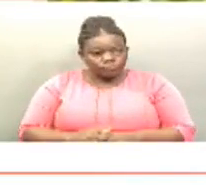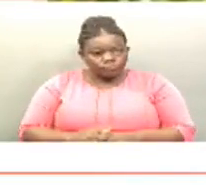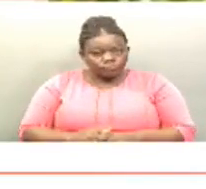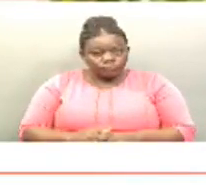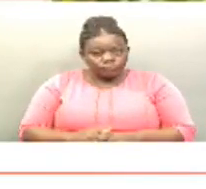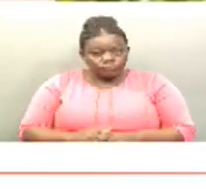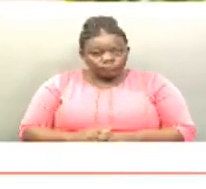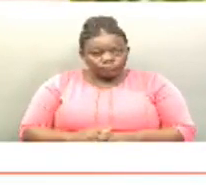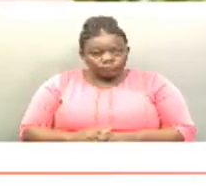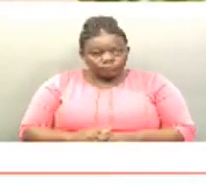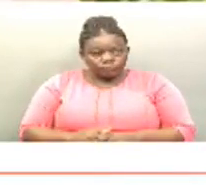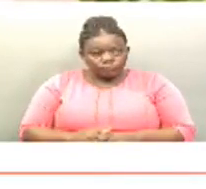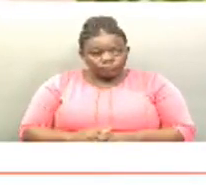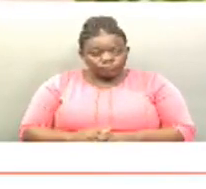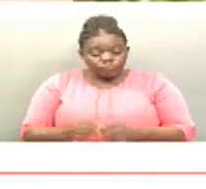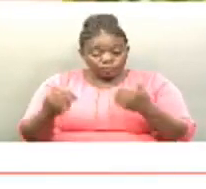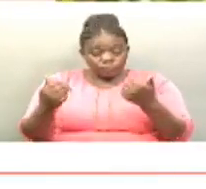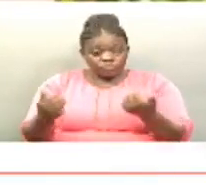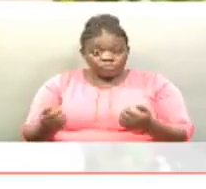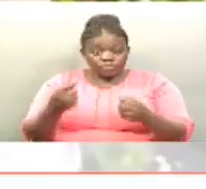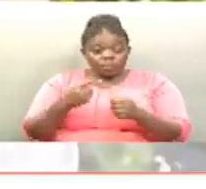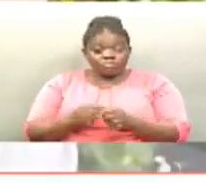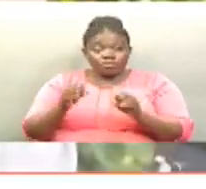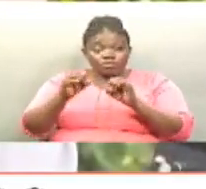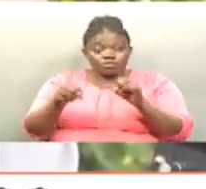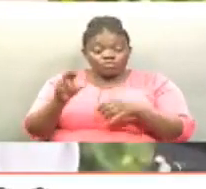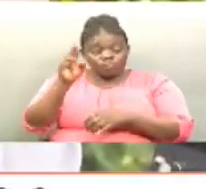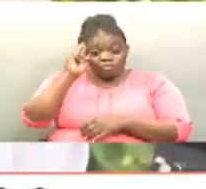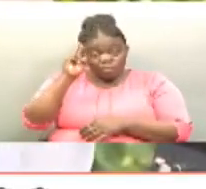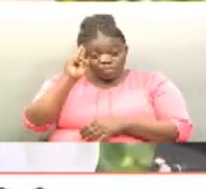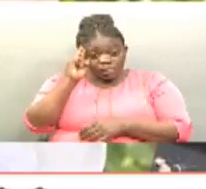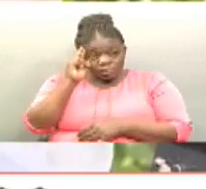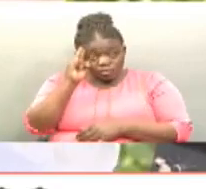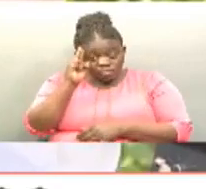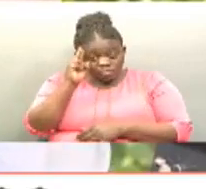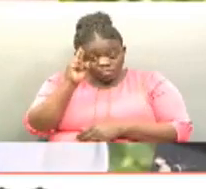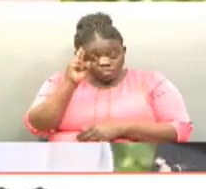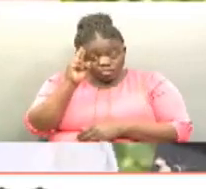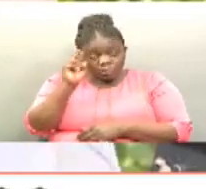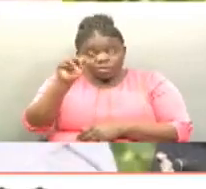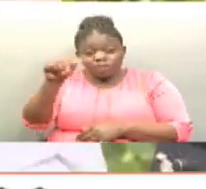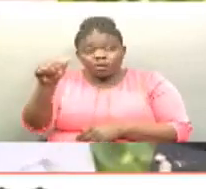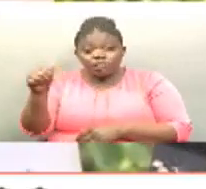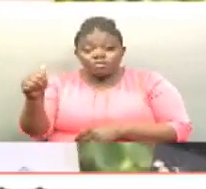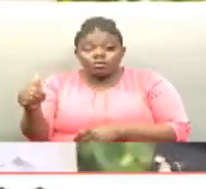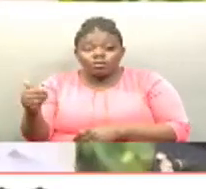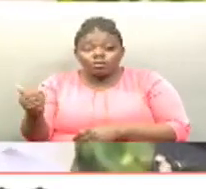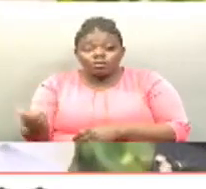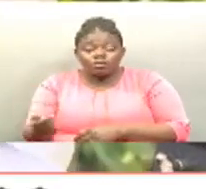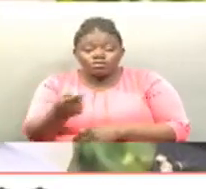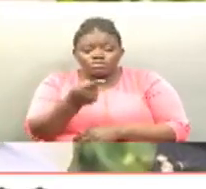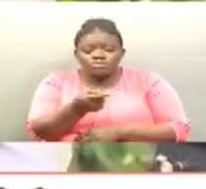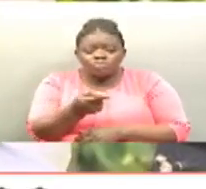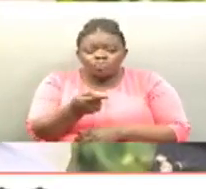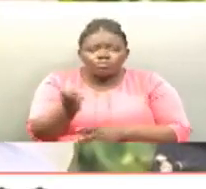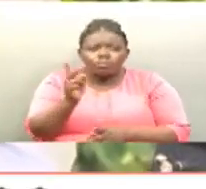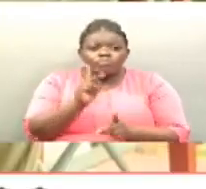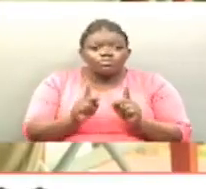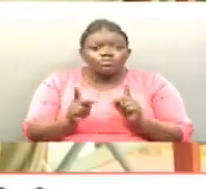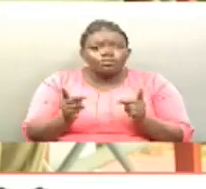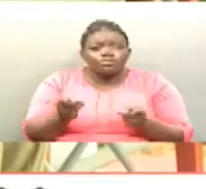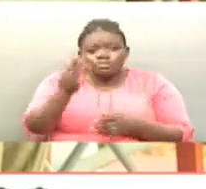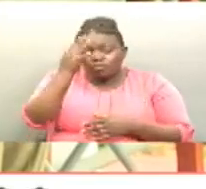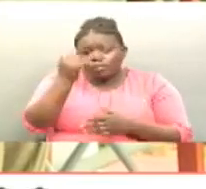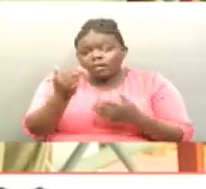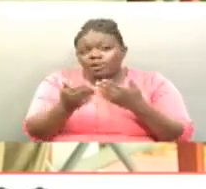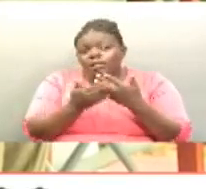So when I try to remember, because when we were doing this, there were other boys who were saying, hey, you people, why